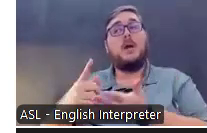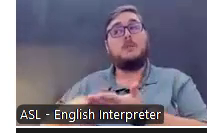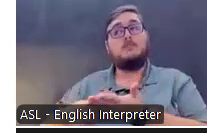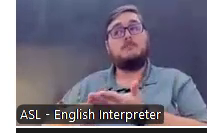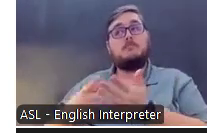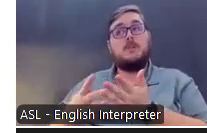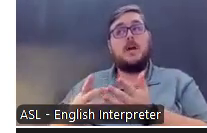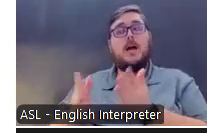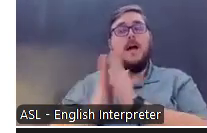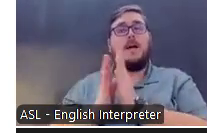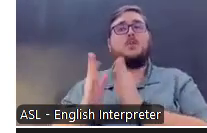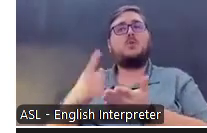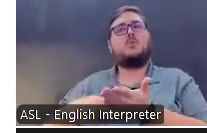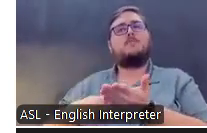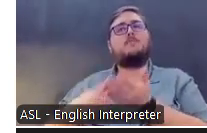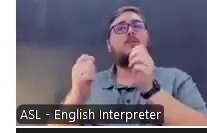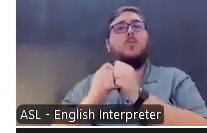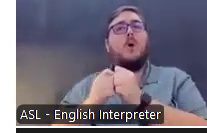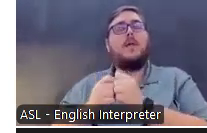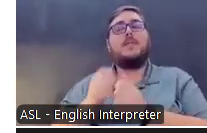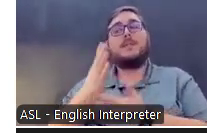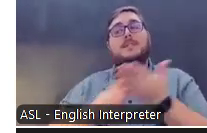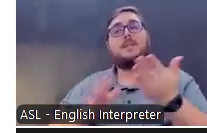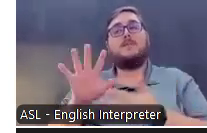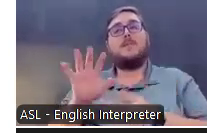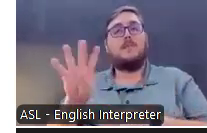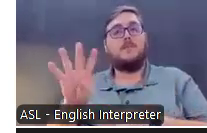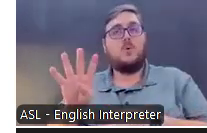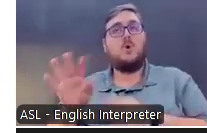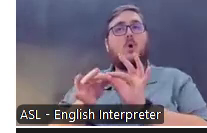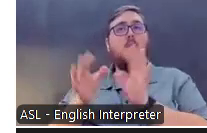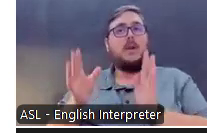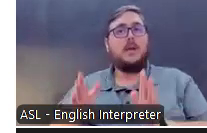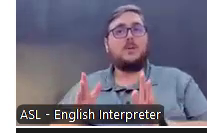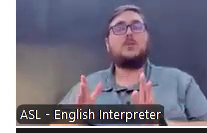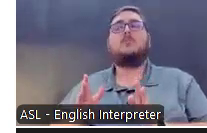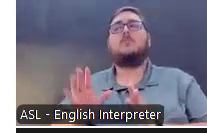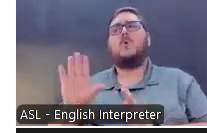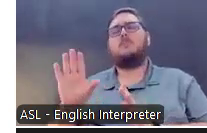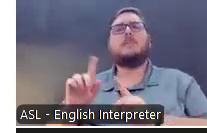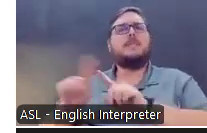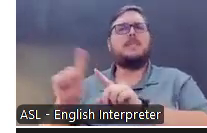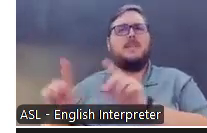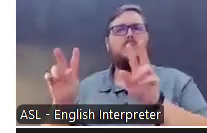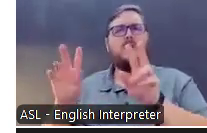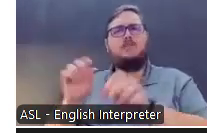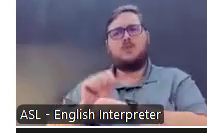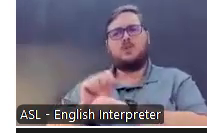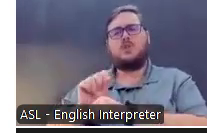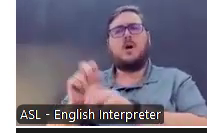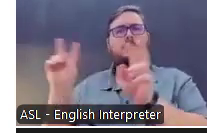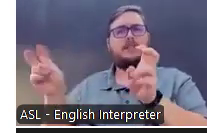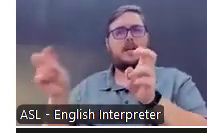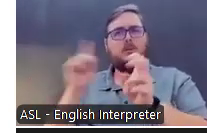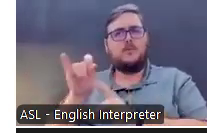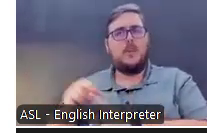by a different title in the school district. You could request a 504 meeting to discuss concerns. All